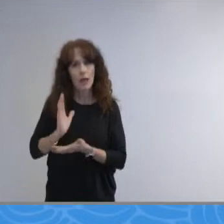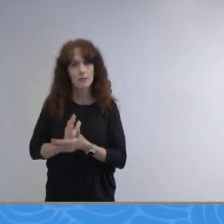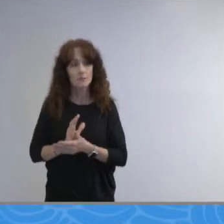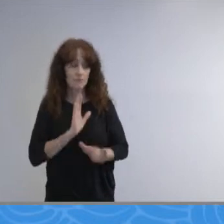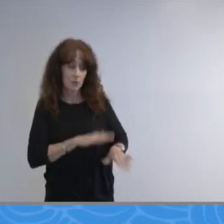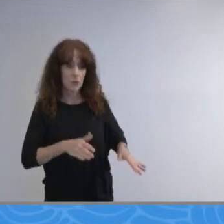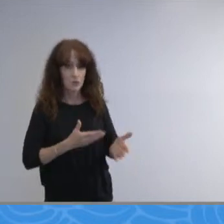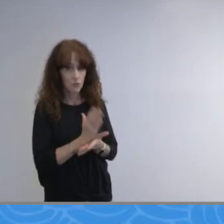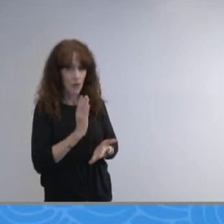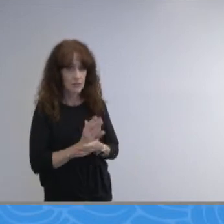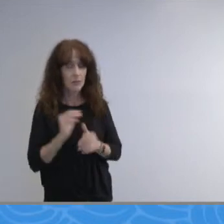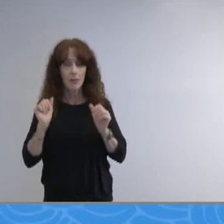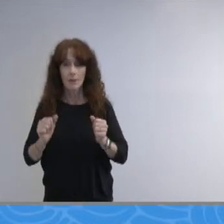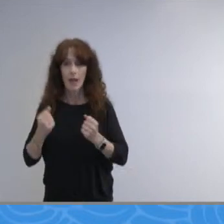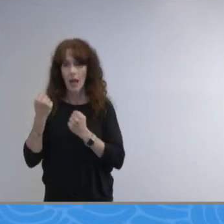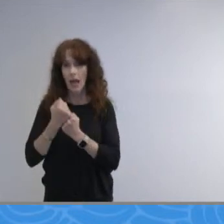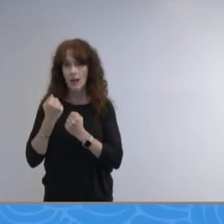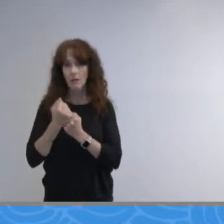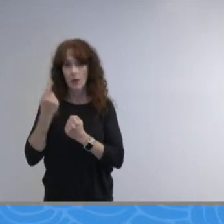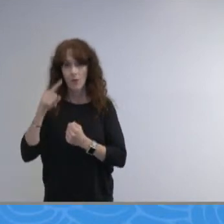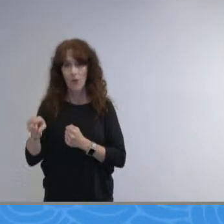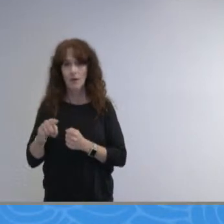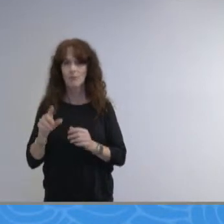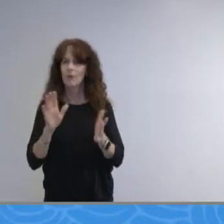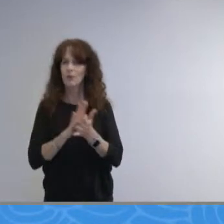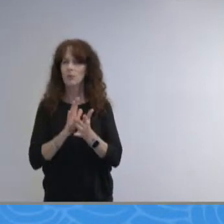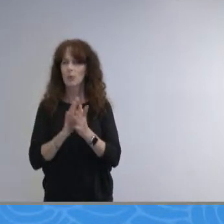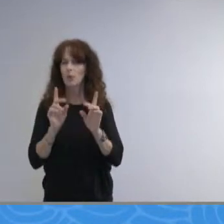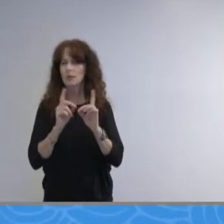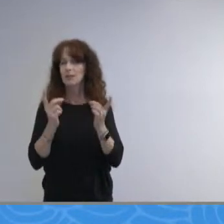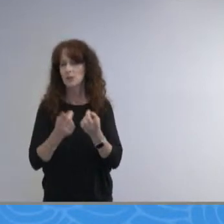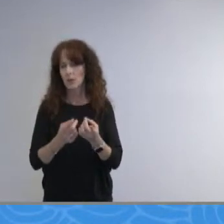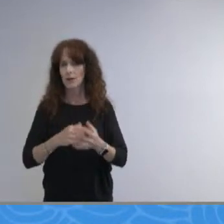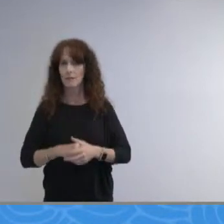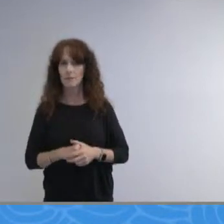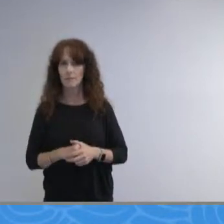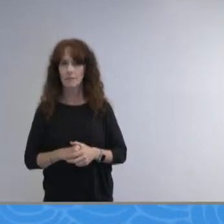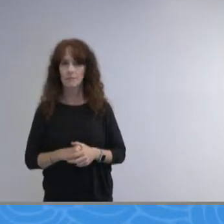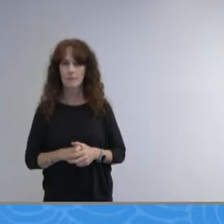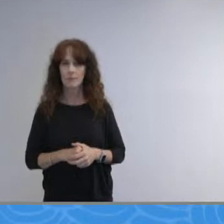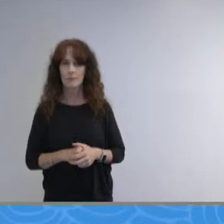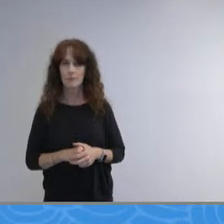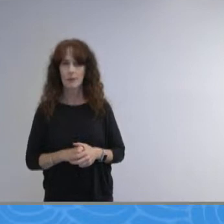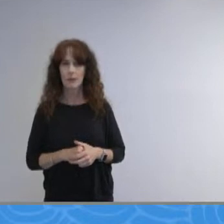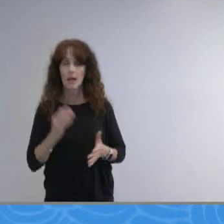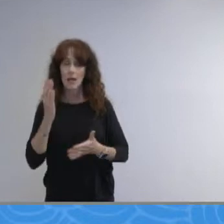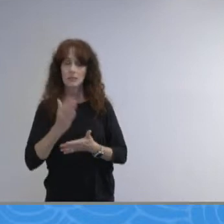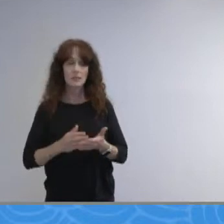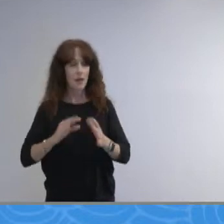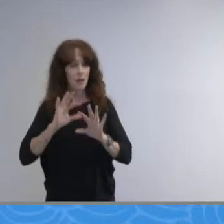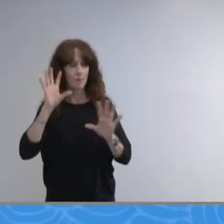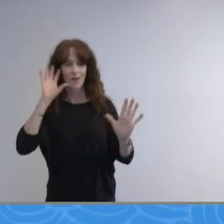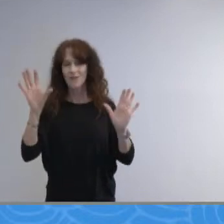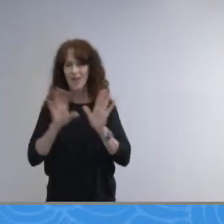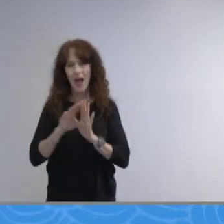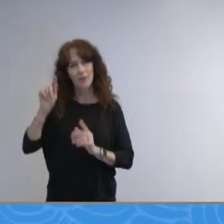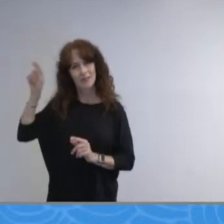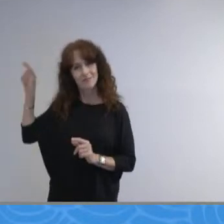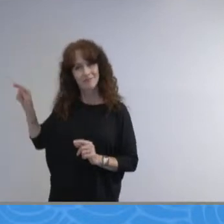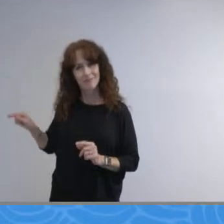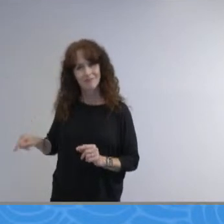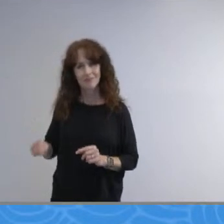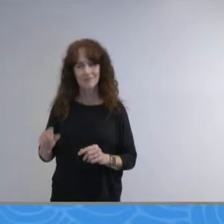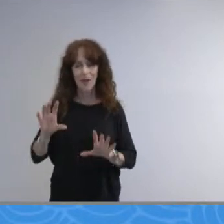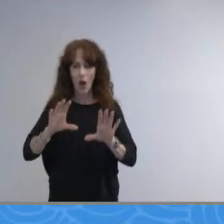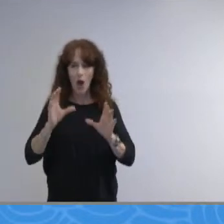children's rights, and to be able to advocate for them with the school districts. So here are some families, some photos of some of our